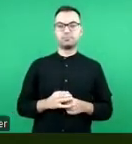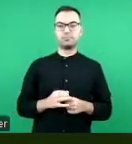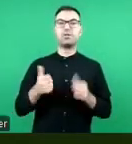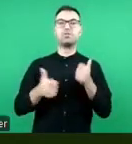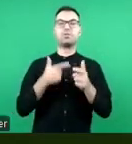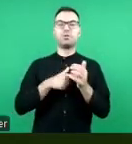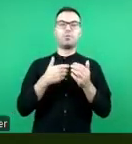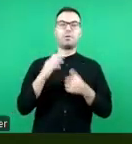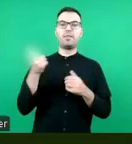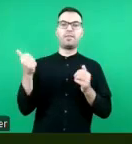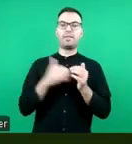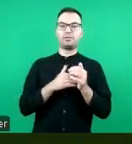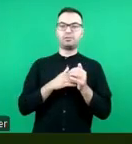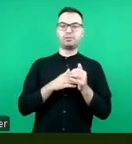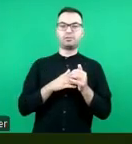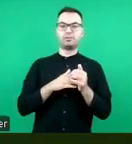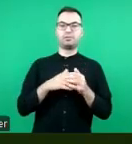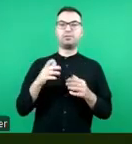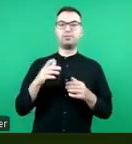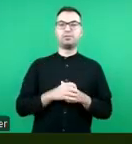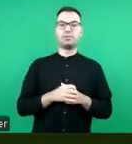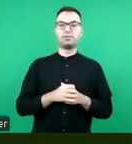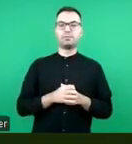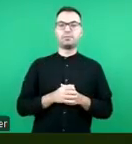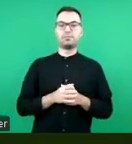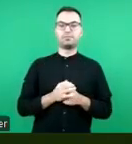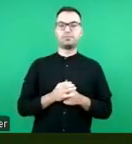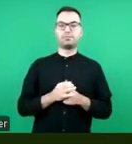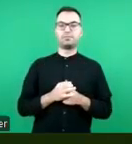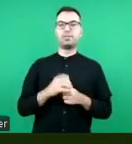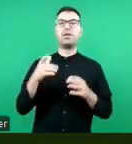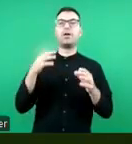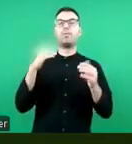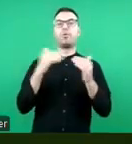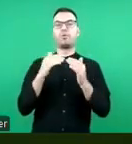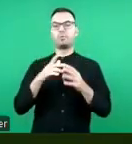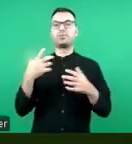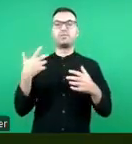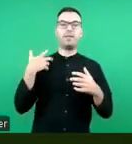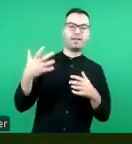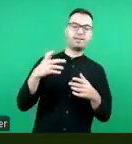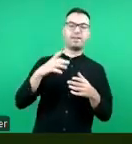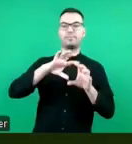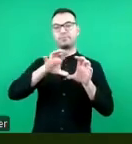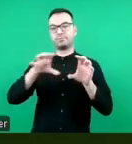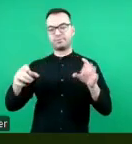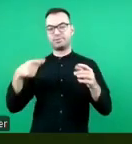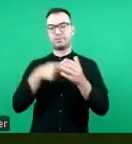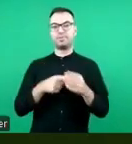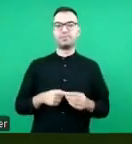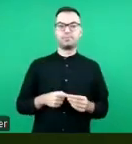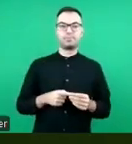1,000 German inhabitants, like stratified sampling by age and gender. And that is actually the